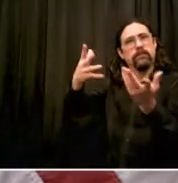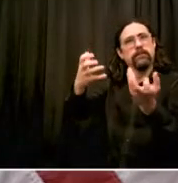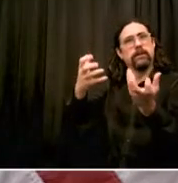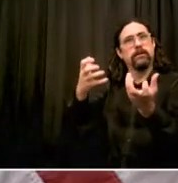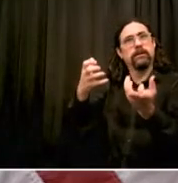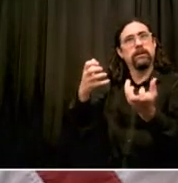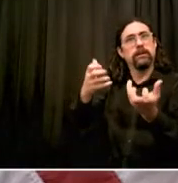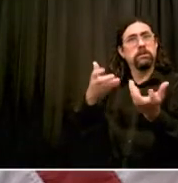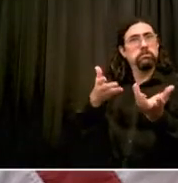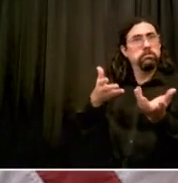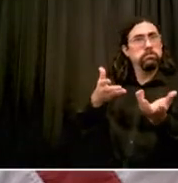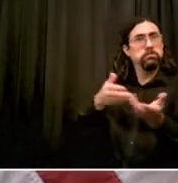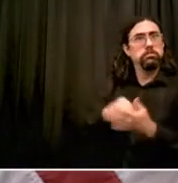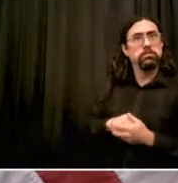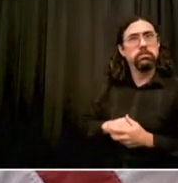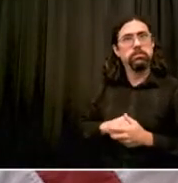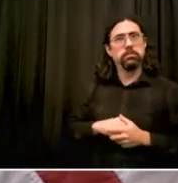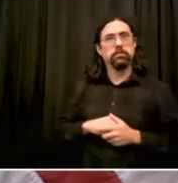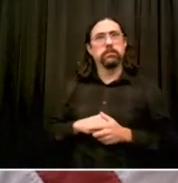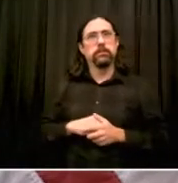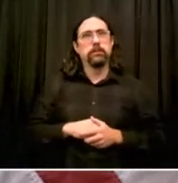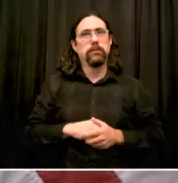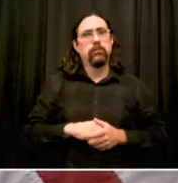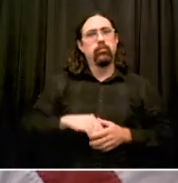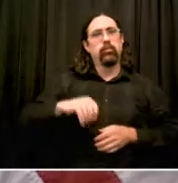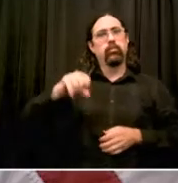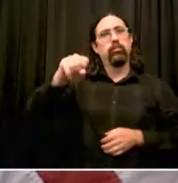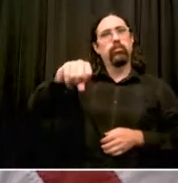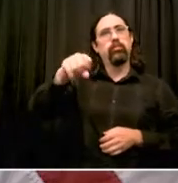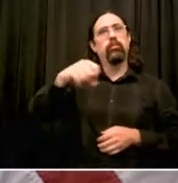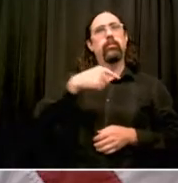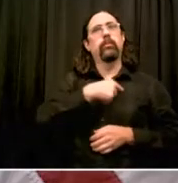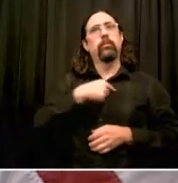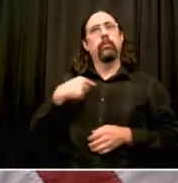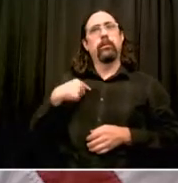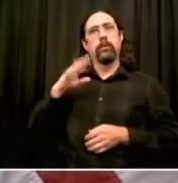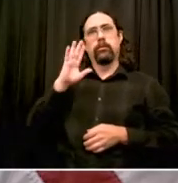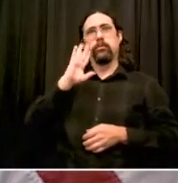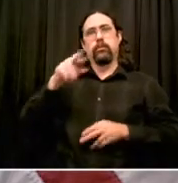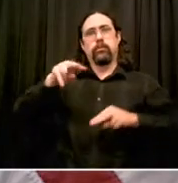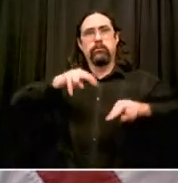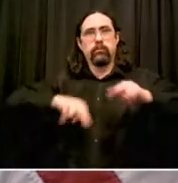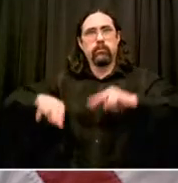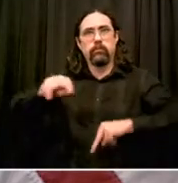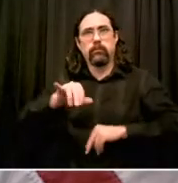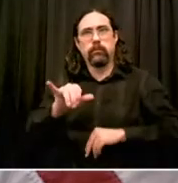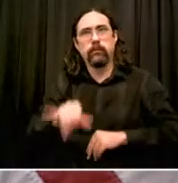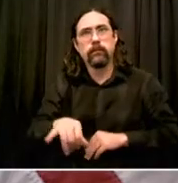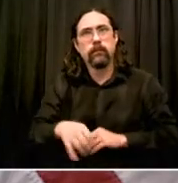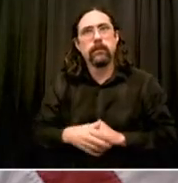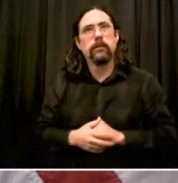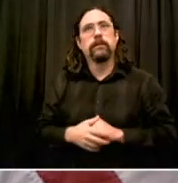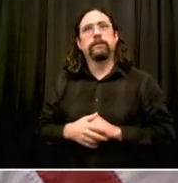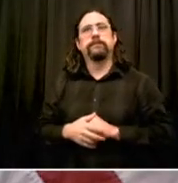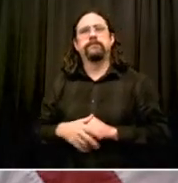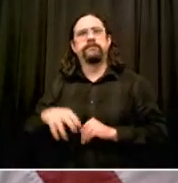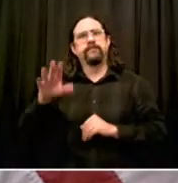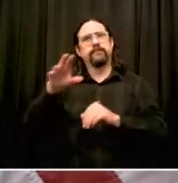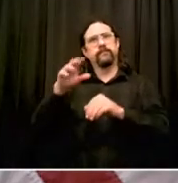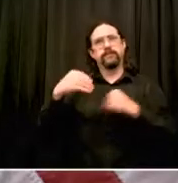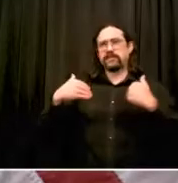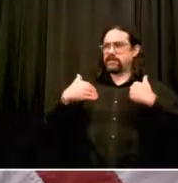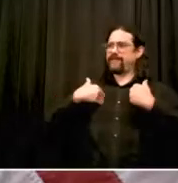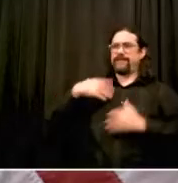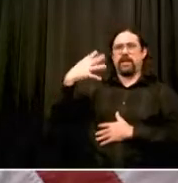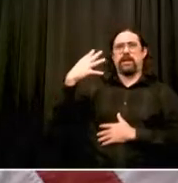could be really valuable, and wherever it is, whether it's the street or some schools have courtyards or other areas, definitely want to look at how we can use